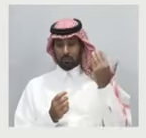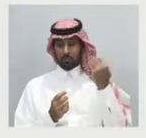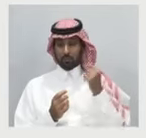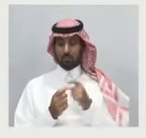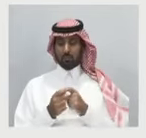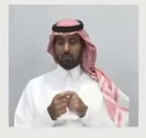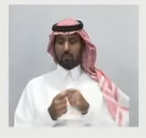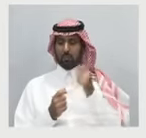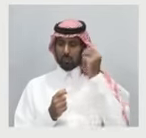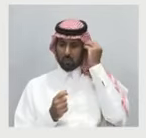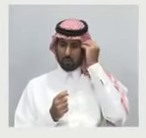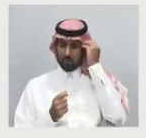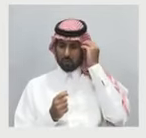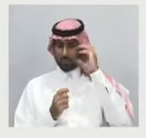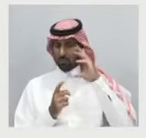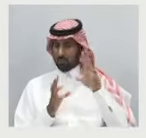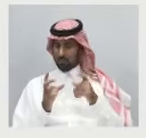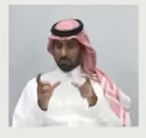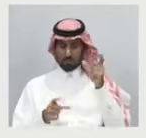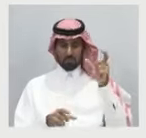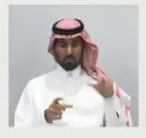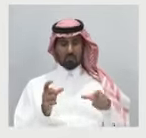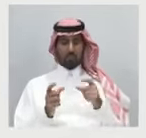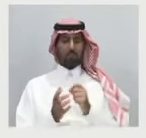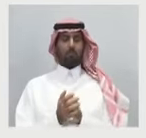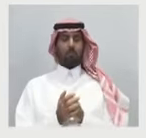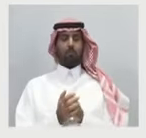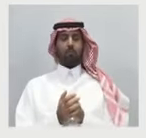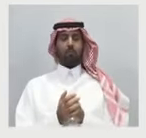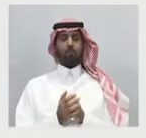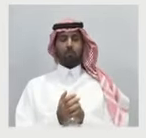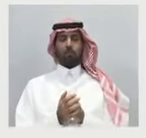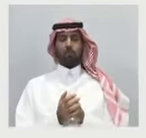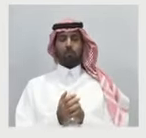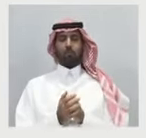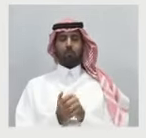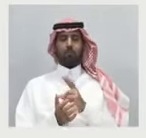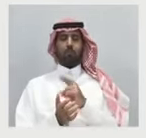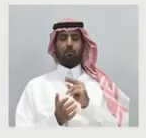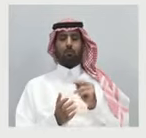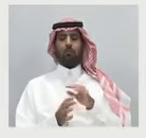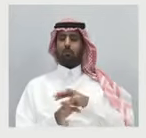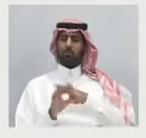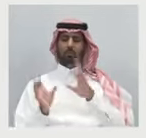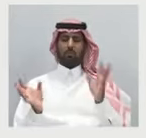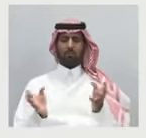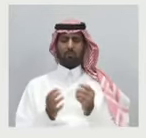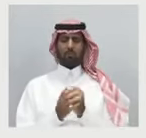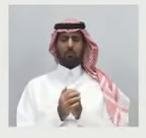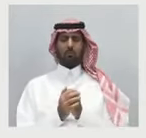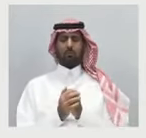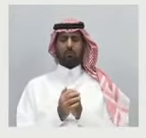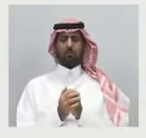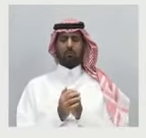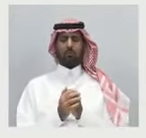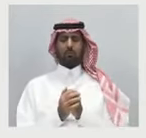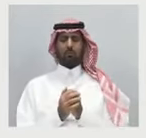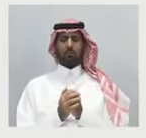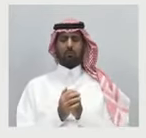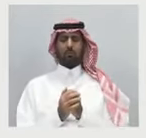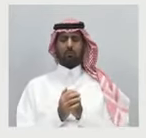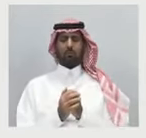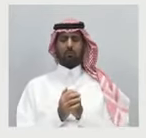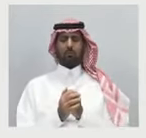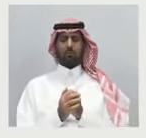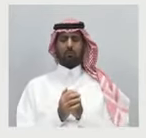full understanding of the factors involved in the successful operation of a multinational organization such